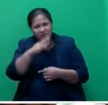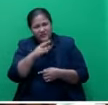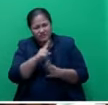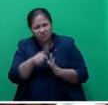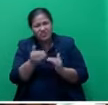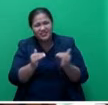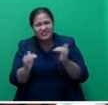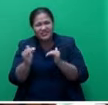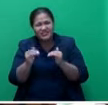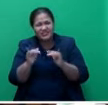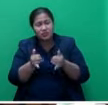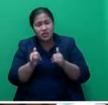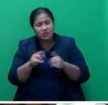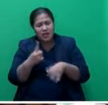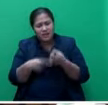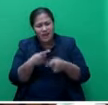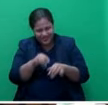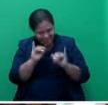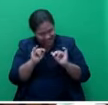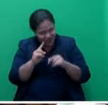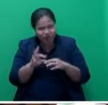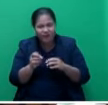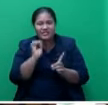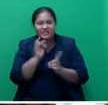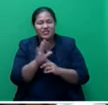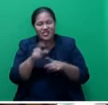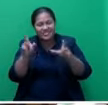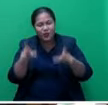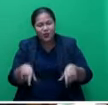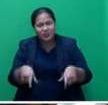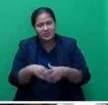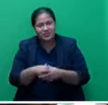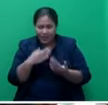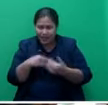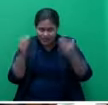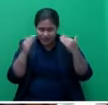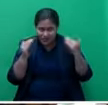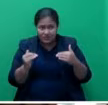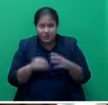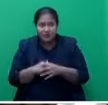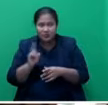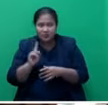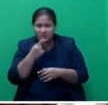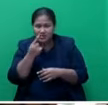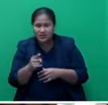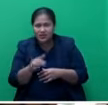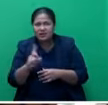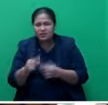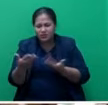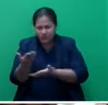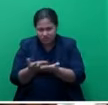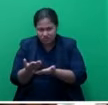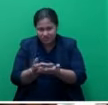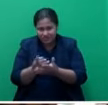about this very issue of our specialised courts. And, Mr. Speaker, sir, What we are saying and what discussion has